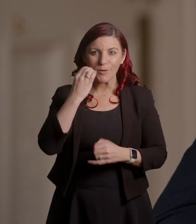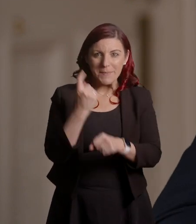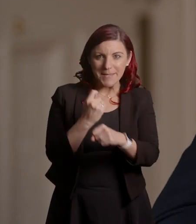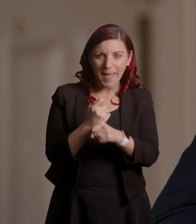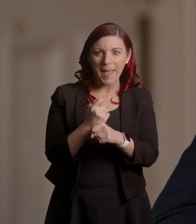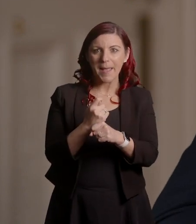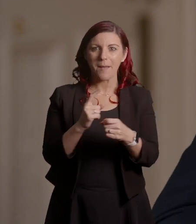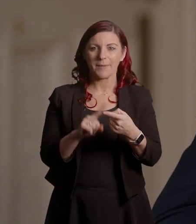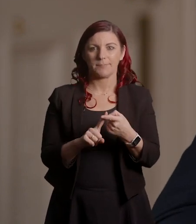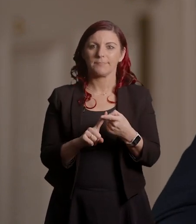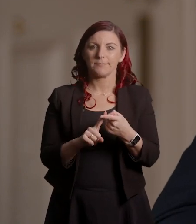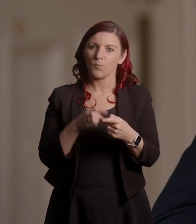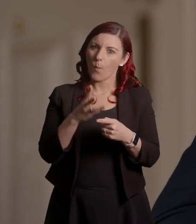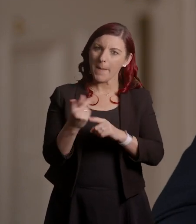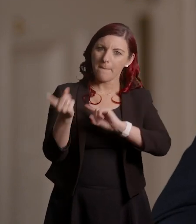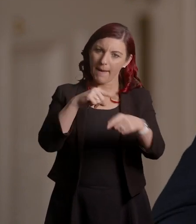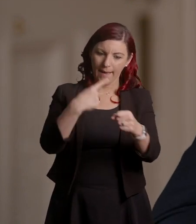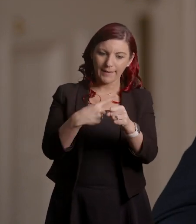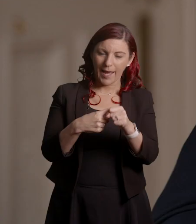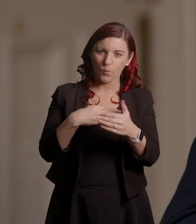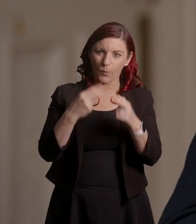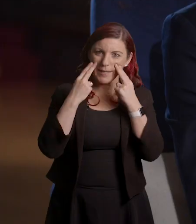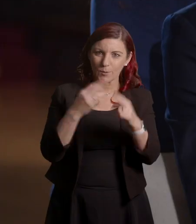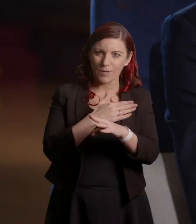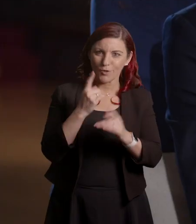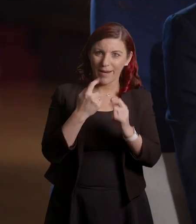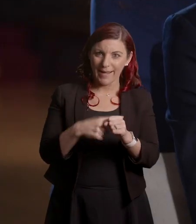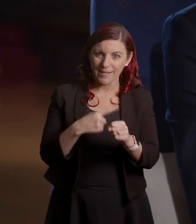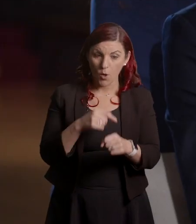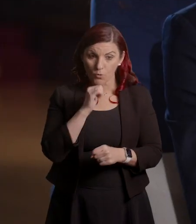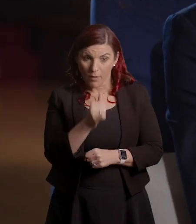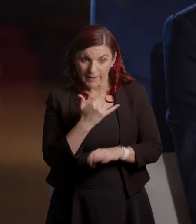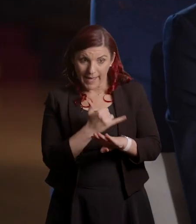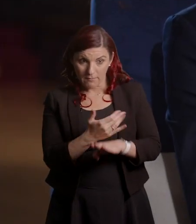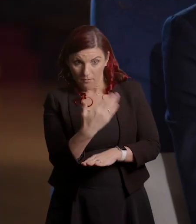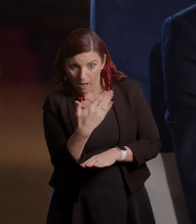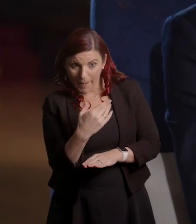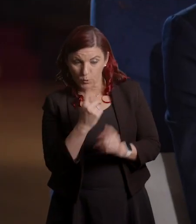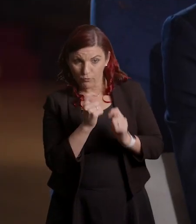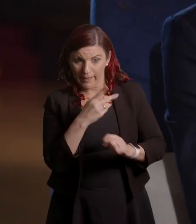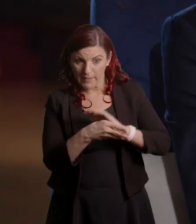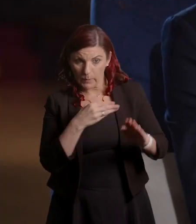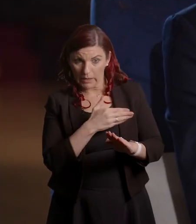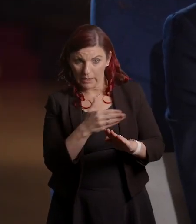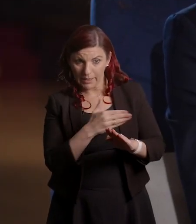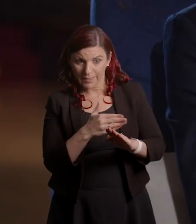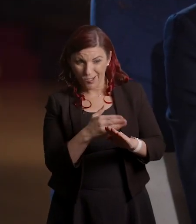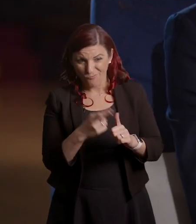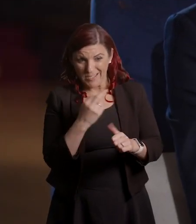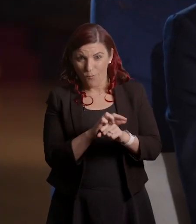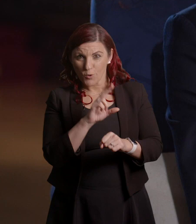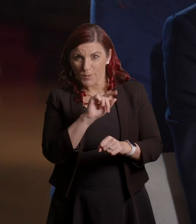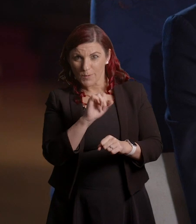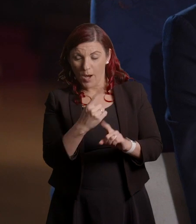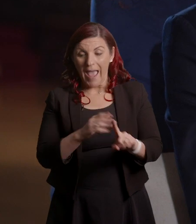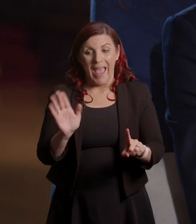Christmas, and we'll get back at it when we need to. Yeah. So you haven't been insisting on them back in training now this week ahead of